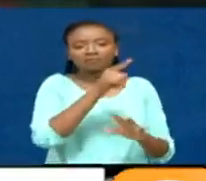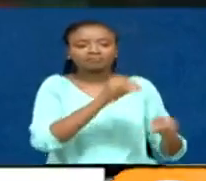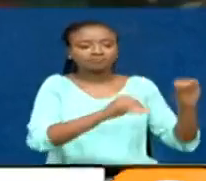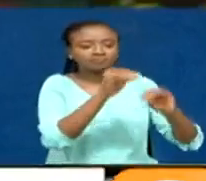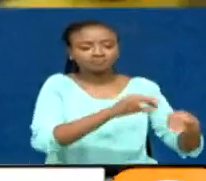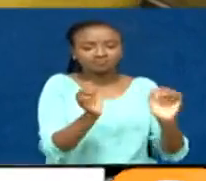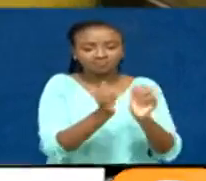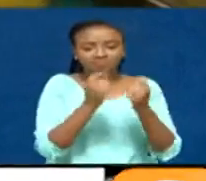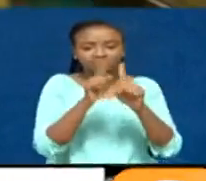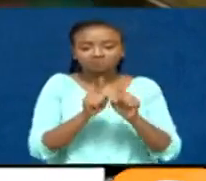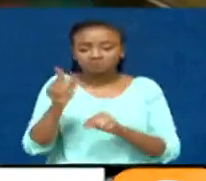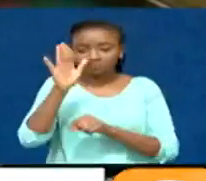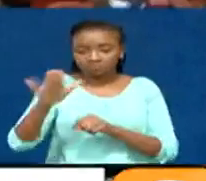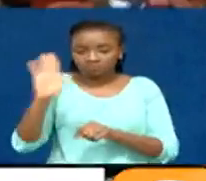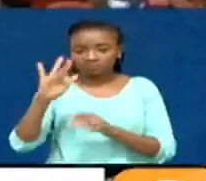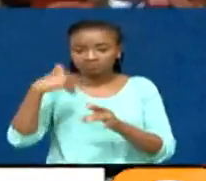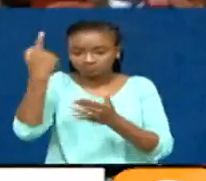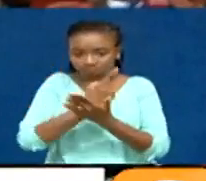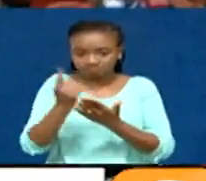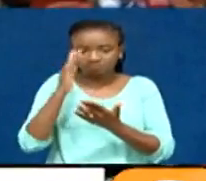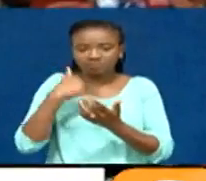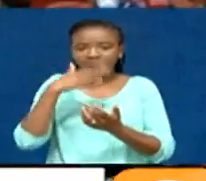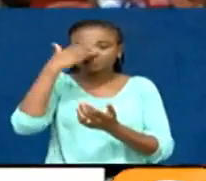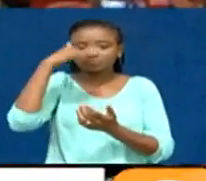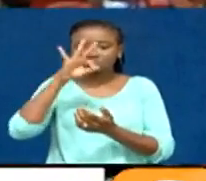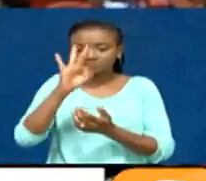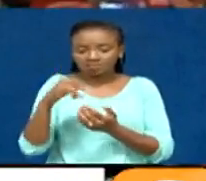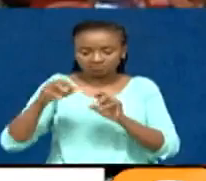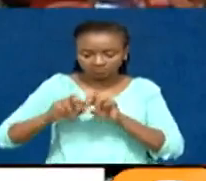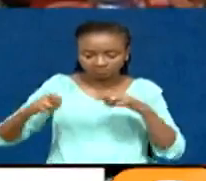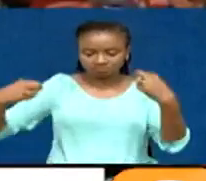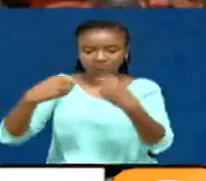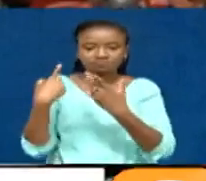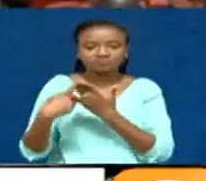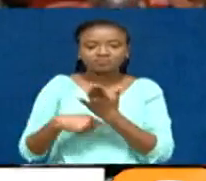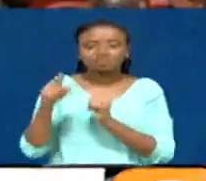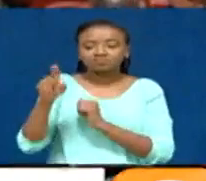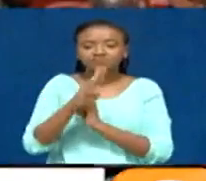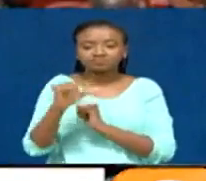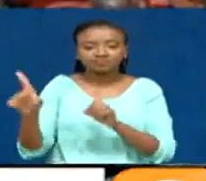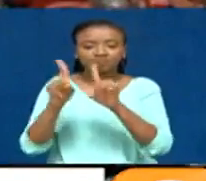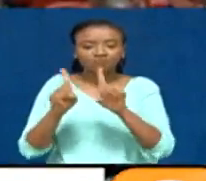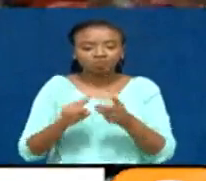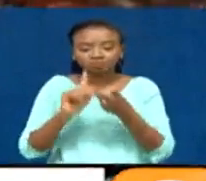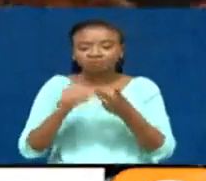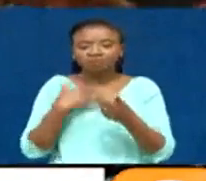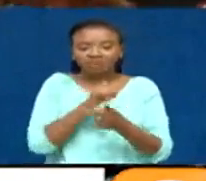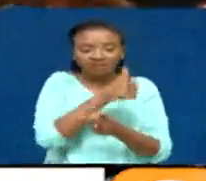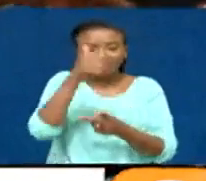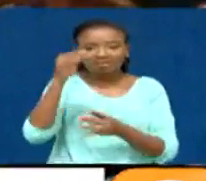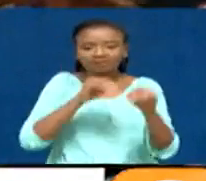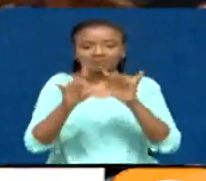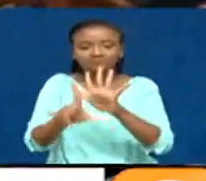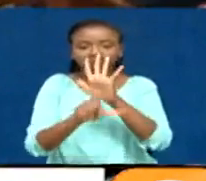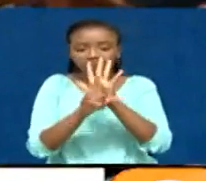National Assembly is set to consider the bill next week in a 3-day special sitting. Parliament is also expected to consider amendments to other election